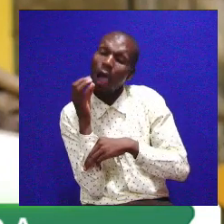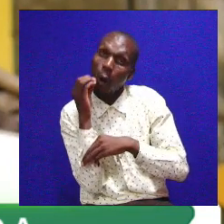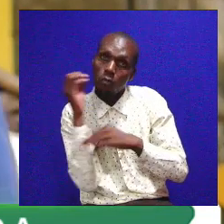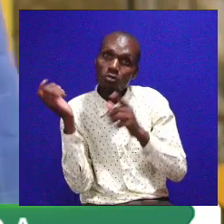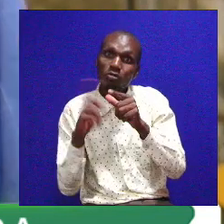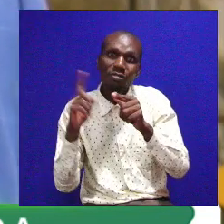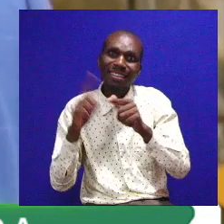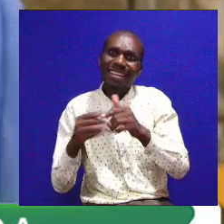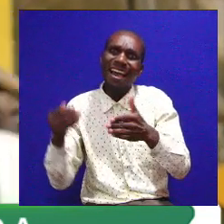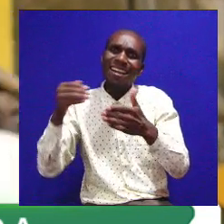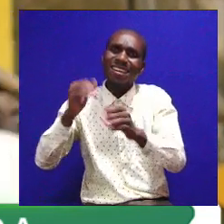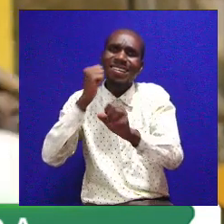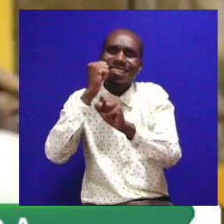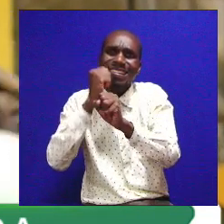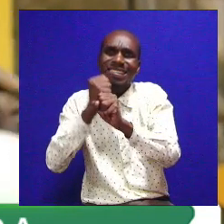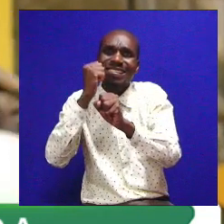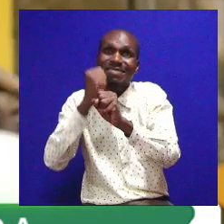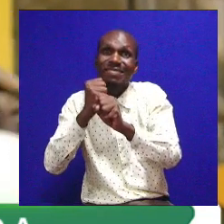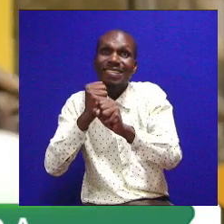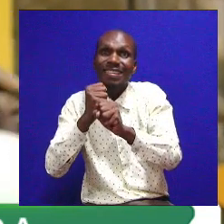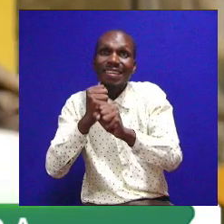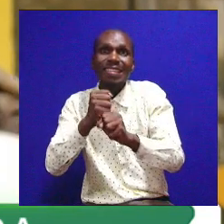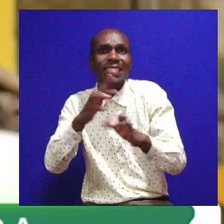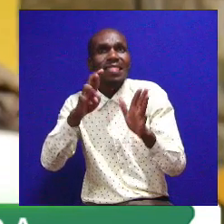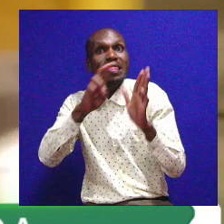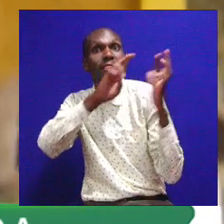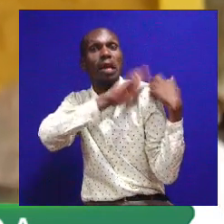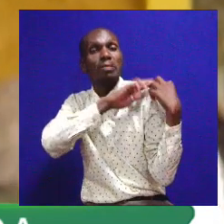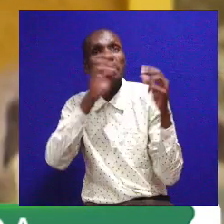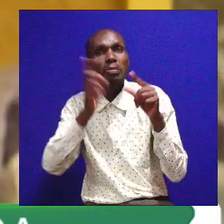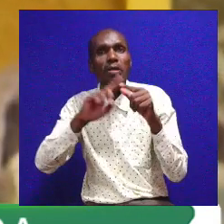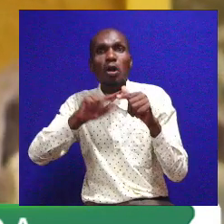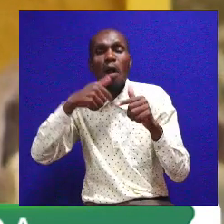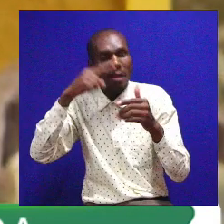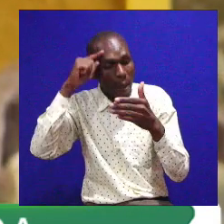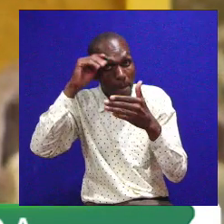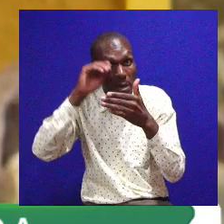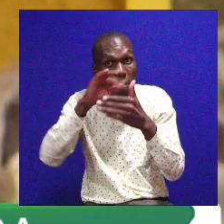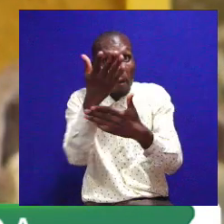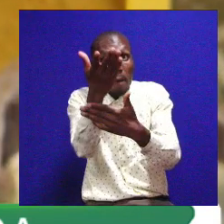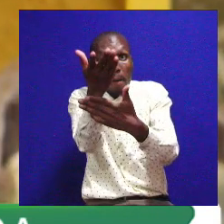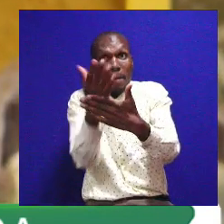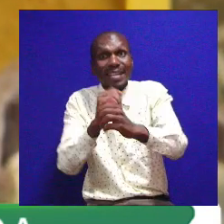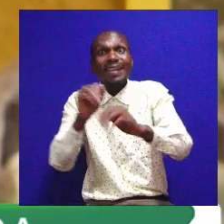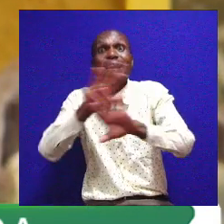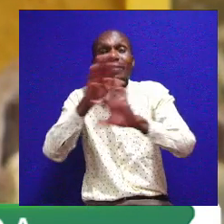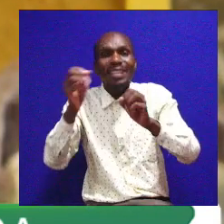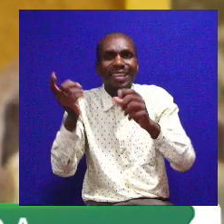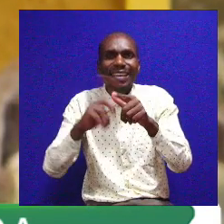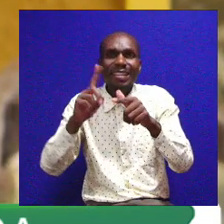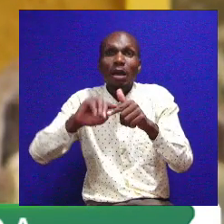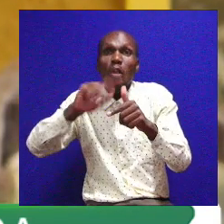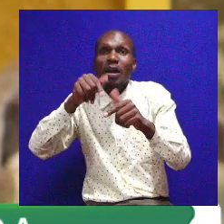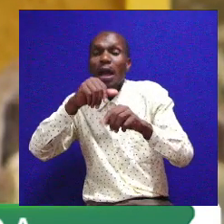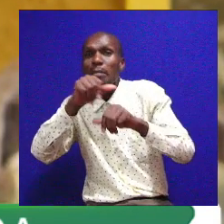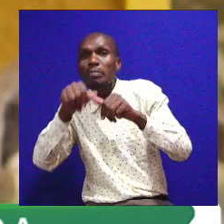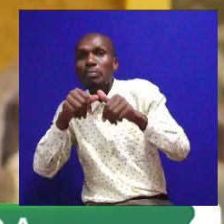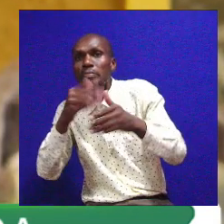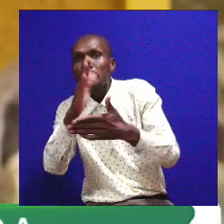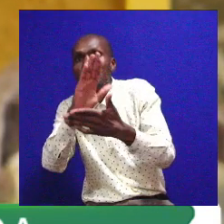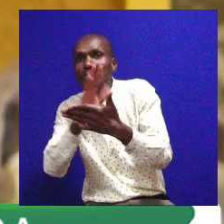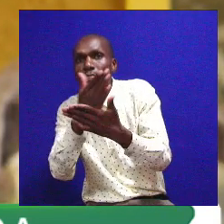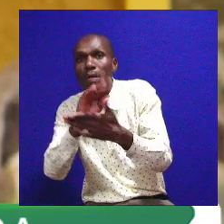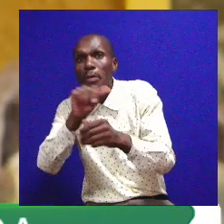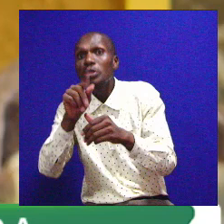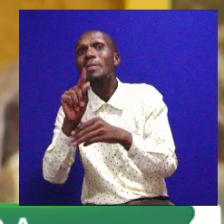they don't want to do part of their bargain. They believe that bursary is everything, yet bursary only takes a portion of the